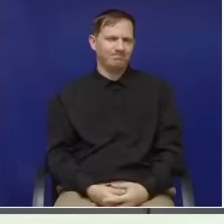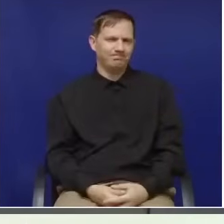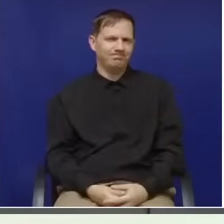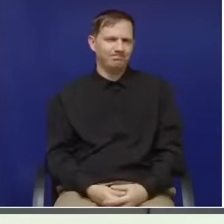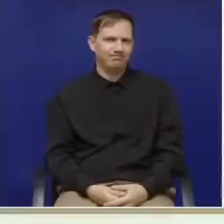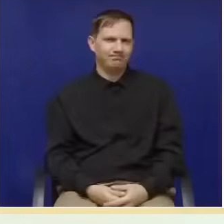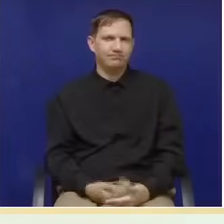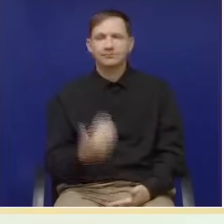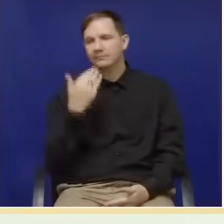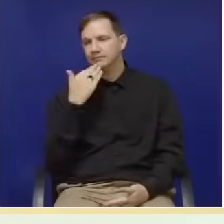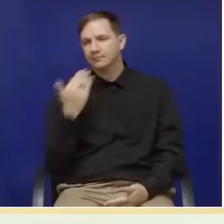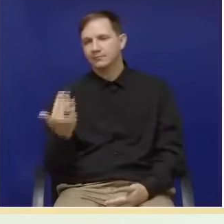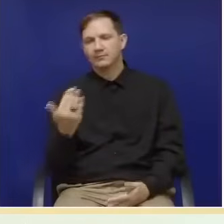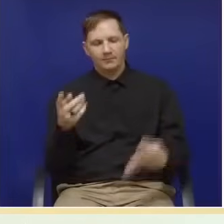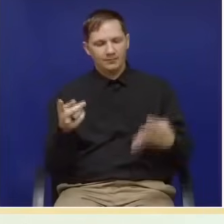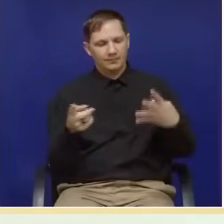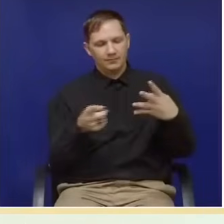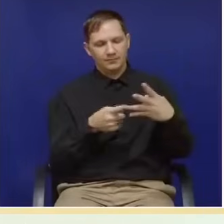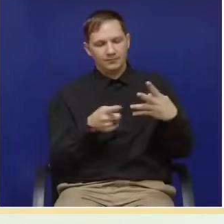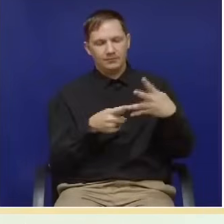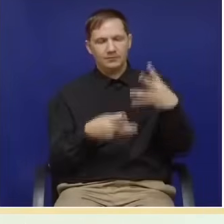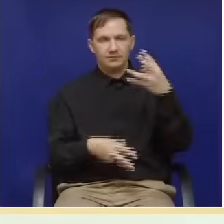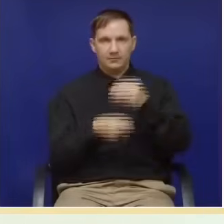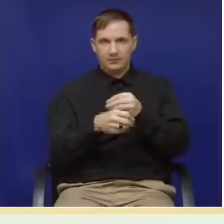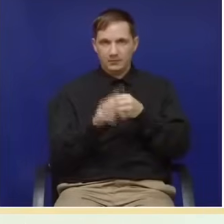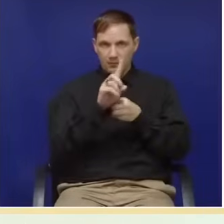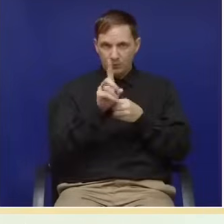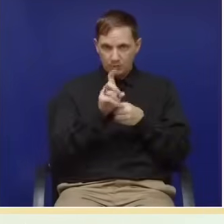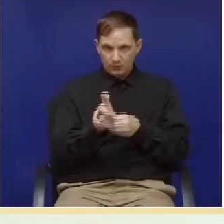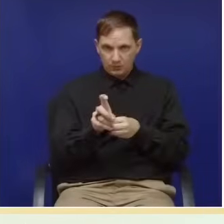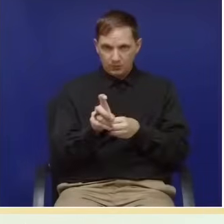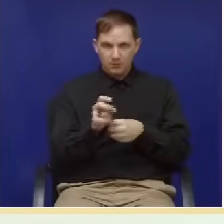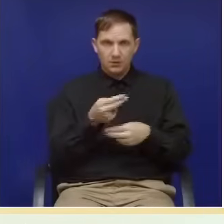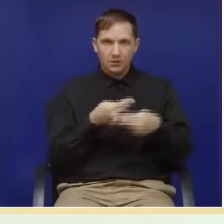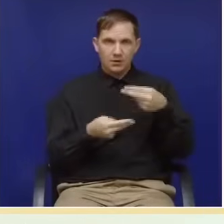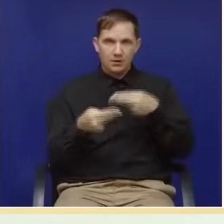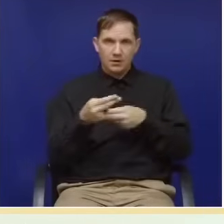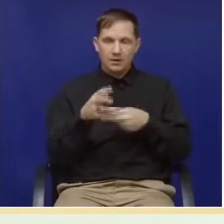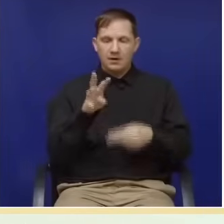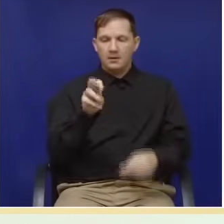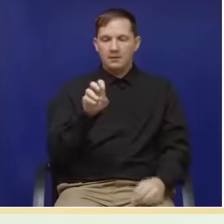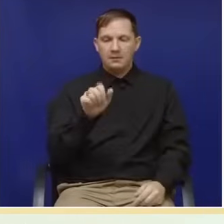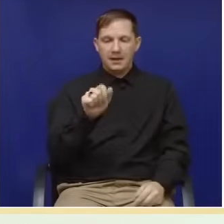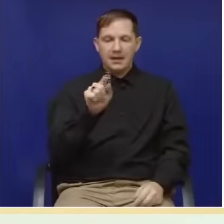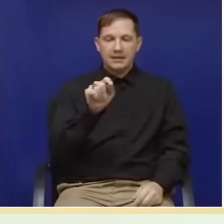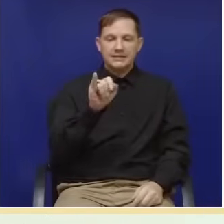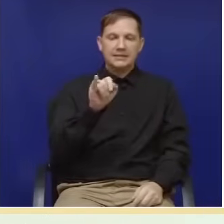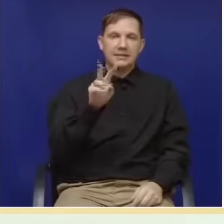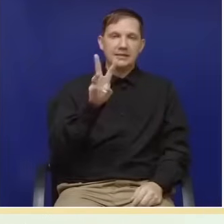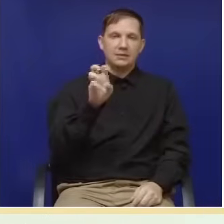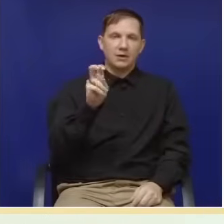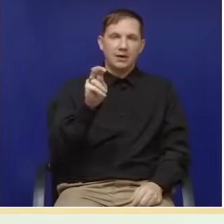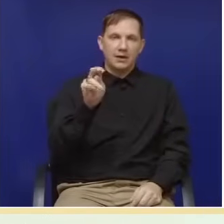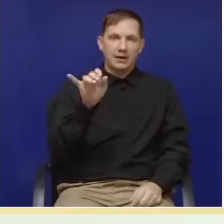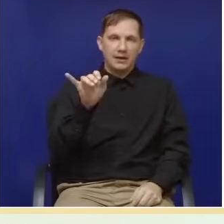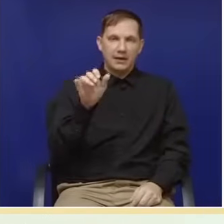Thank you. The fourth supplementary question will be asked by Honorable Matiwane.